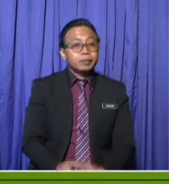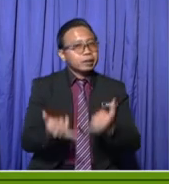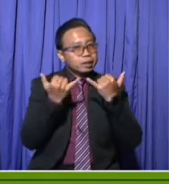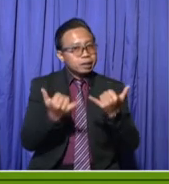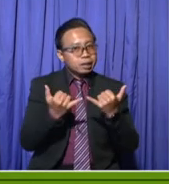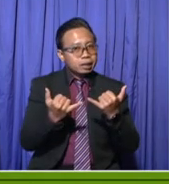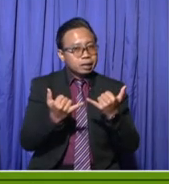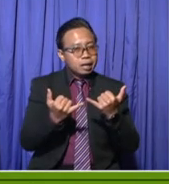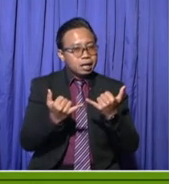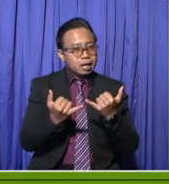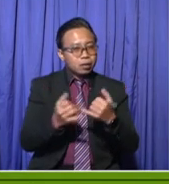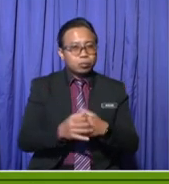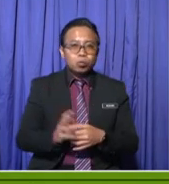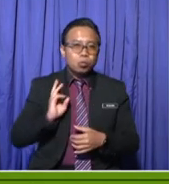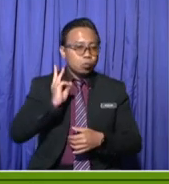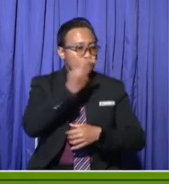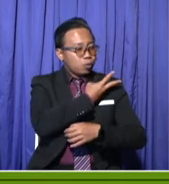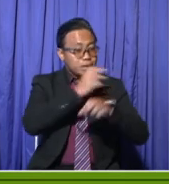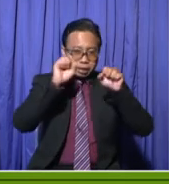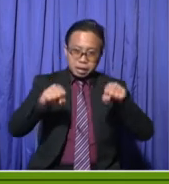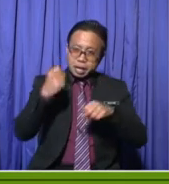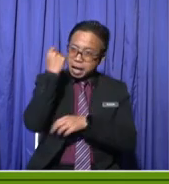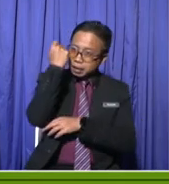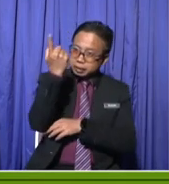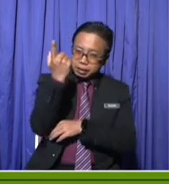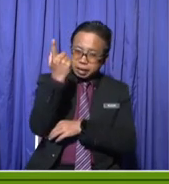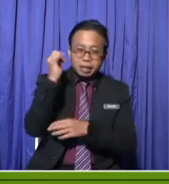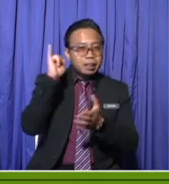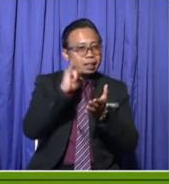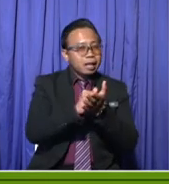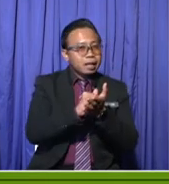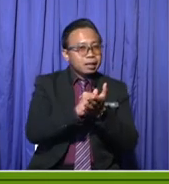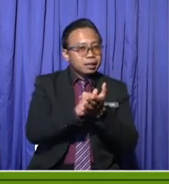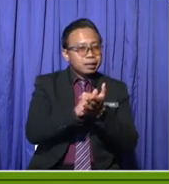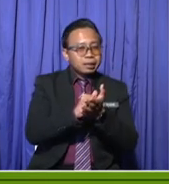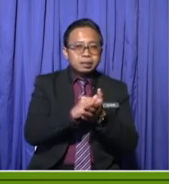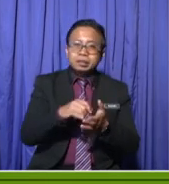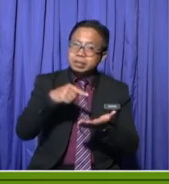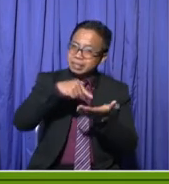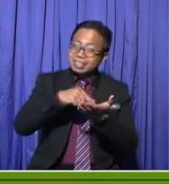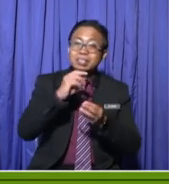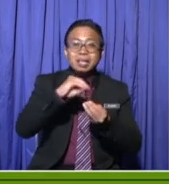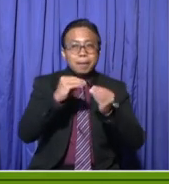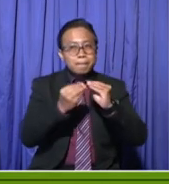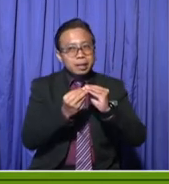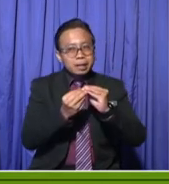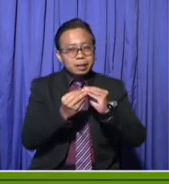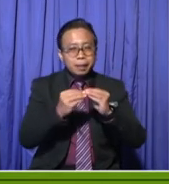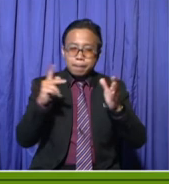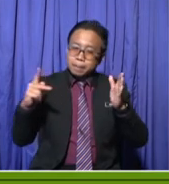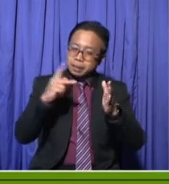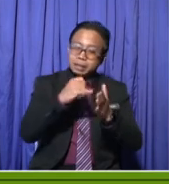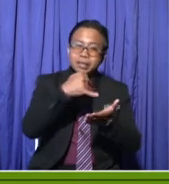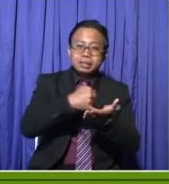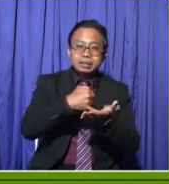Now, we can understand that this number pattern is count